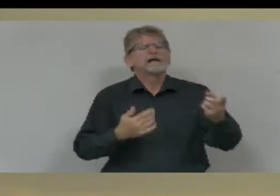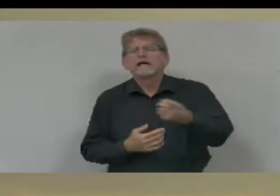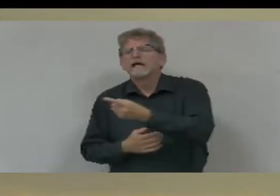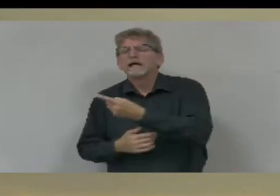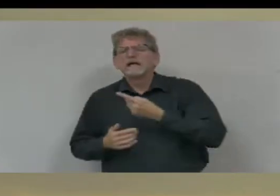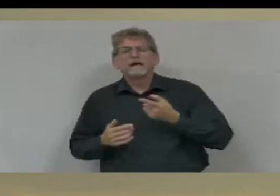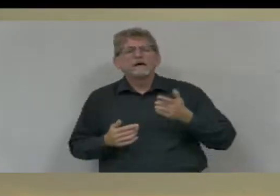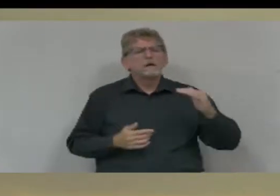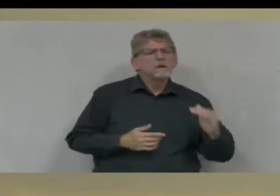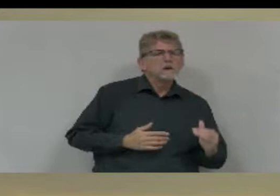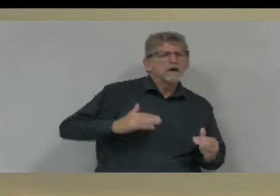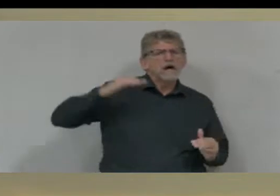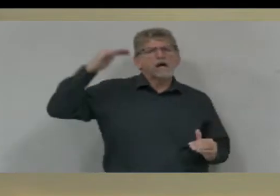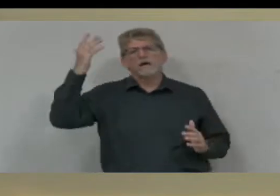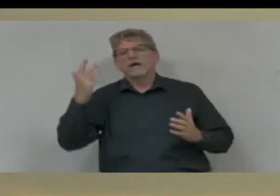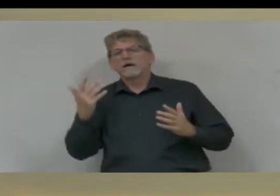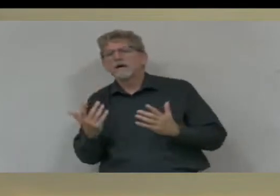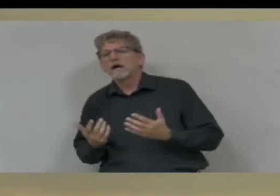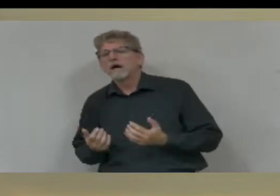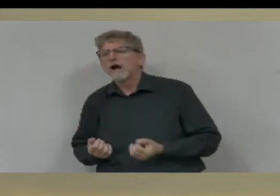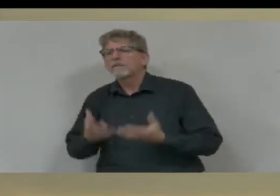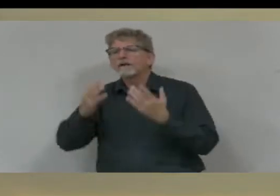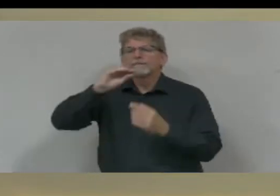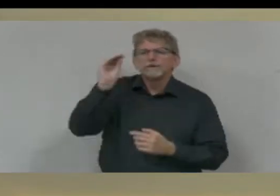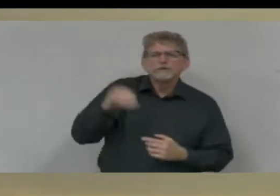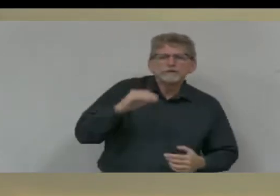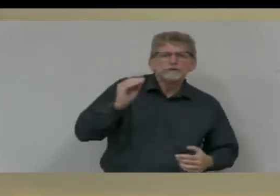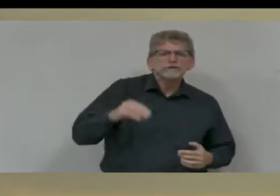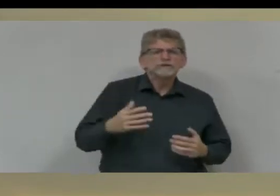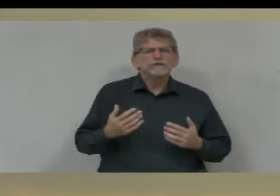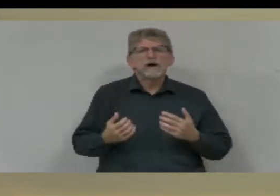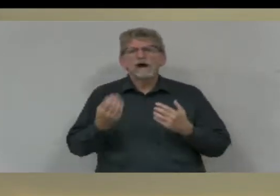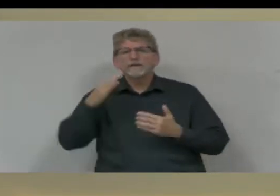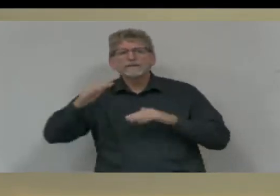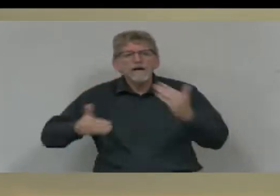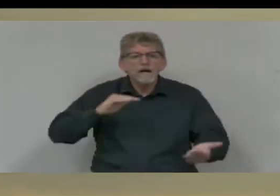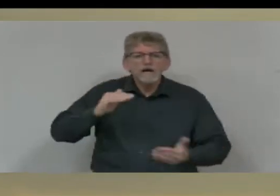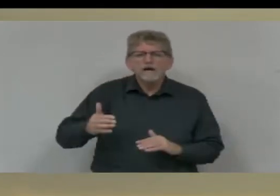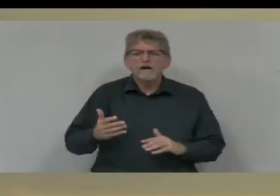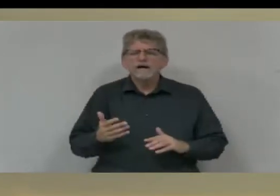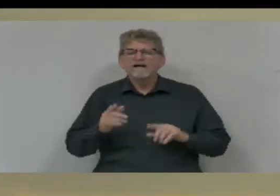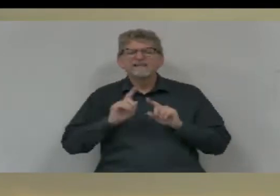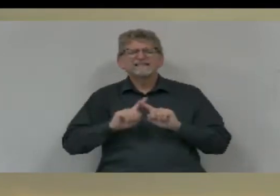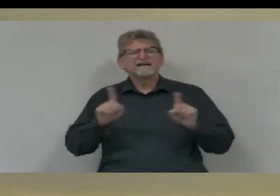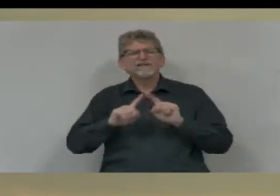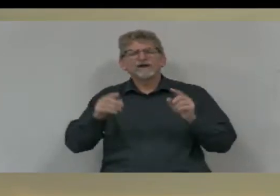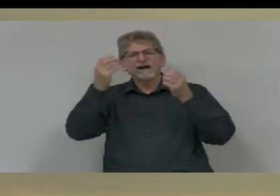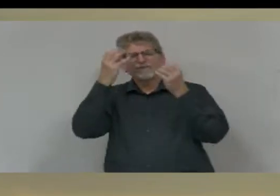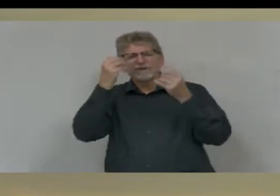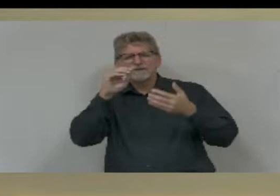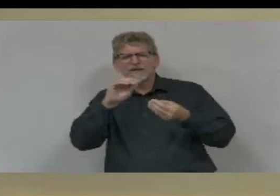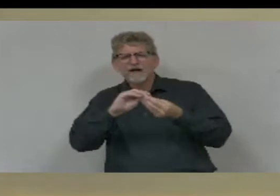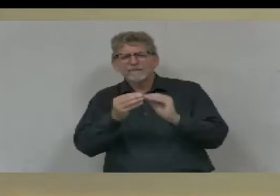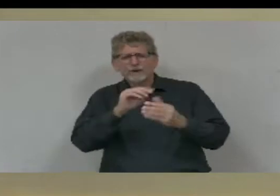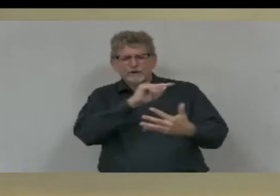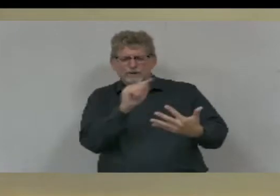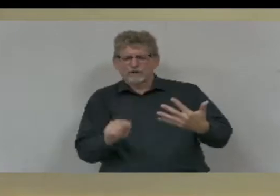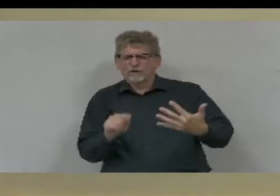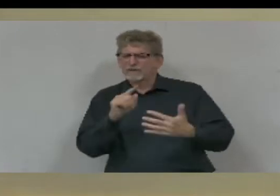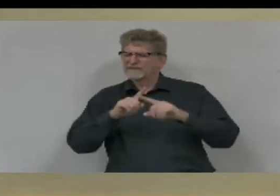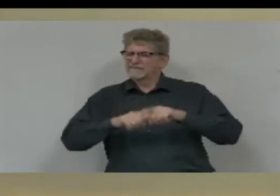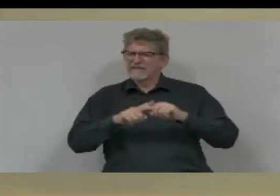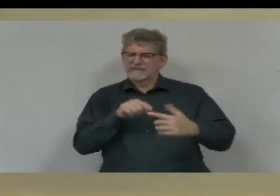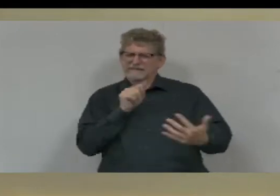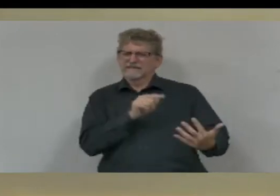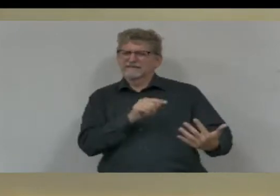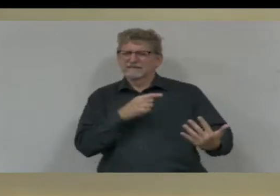positivity, hospitalizations, deaths. All of the data points that we review here all go